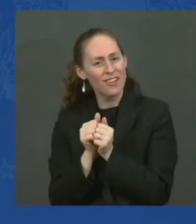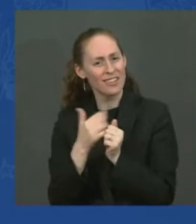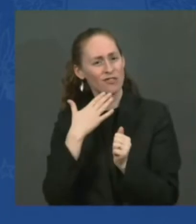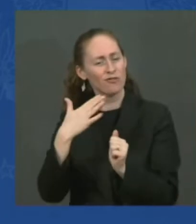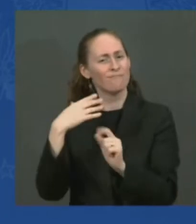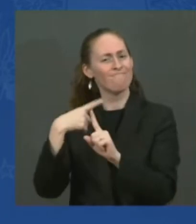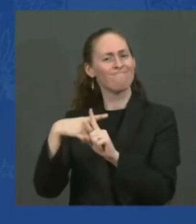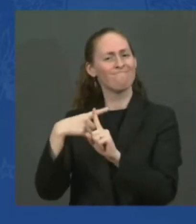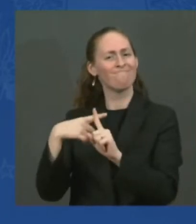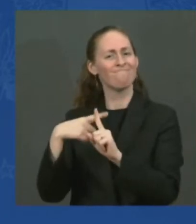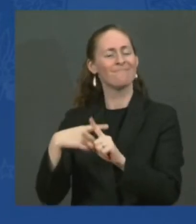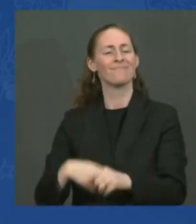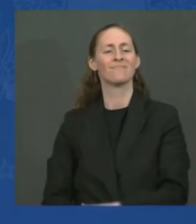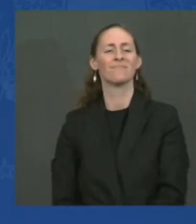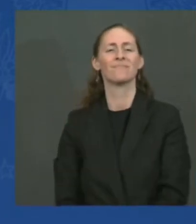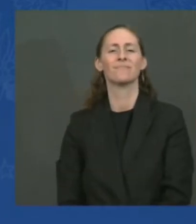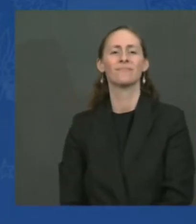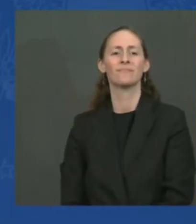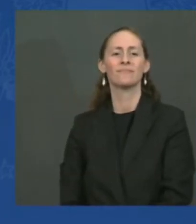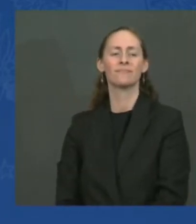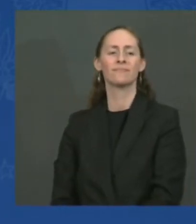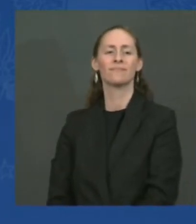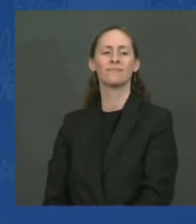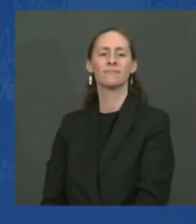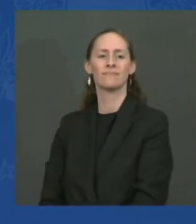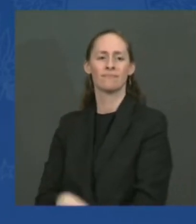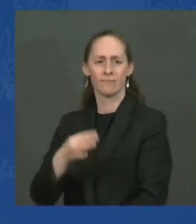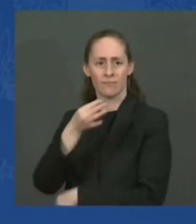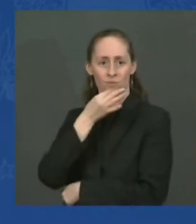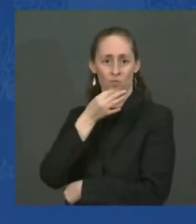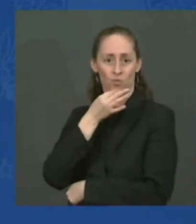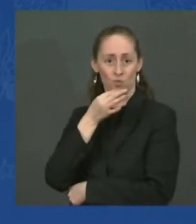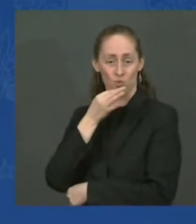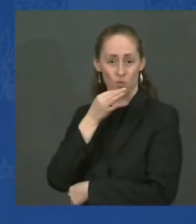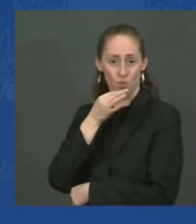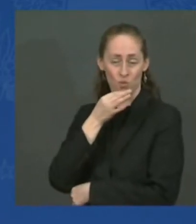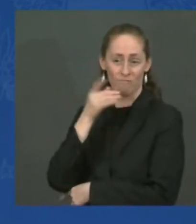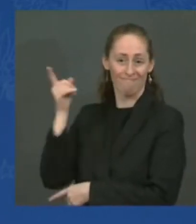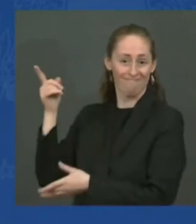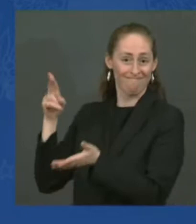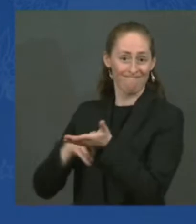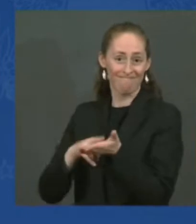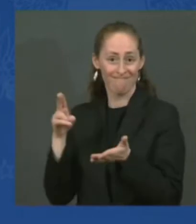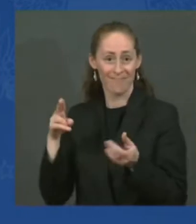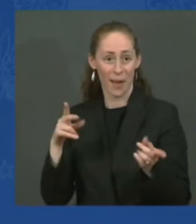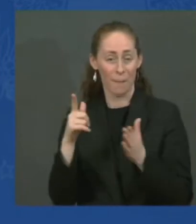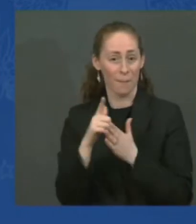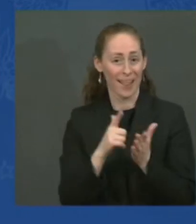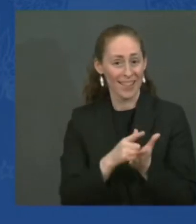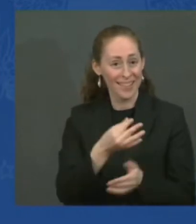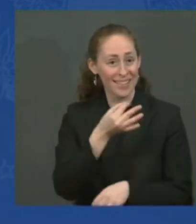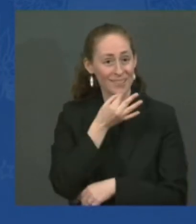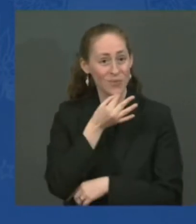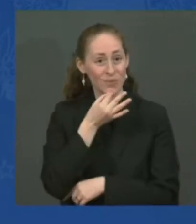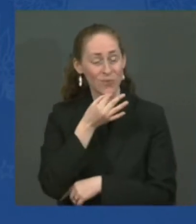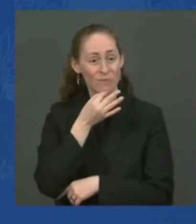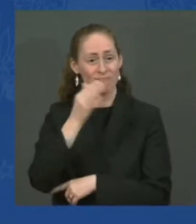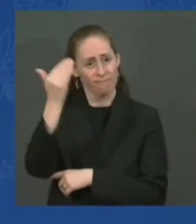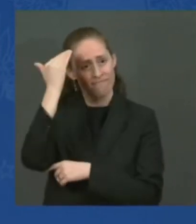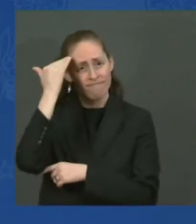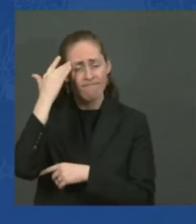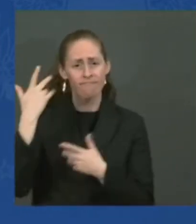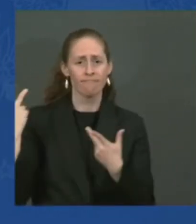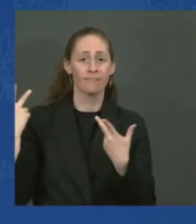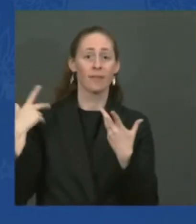Mr. President, in a moment you're going to sign this bill. I will say that you and I will disagree on the tax and spending and the